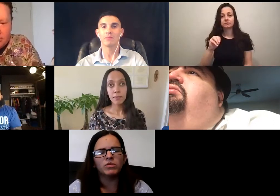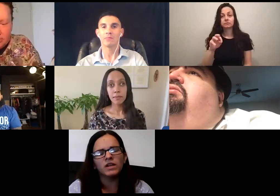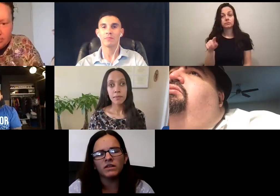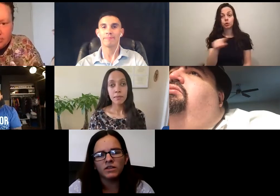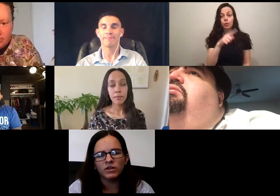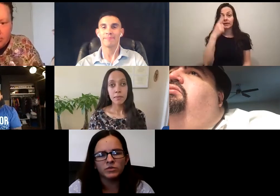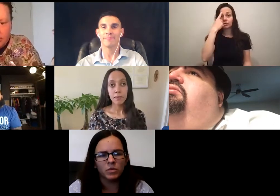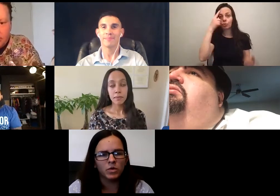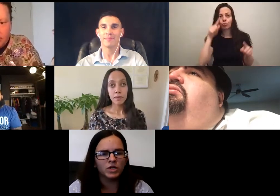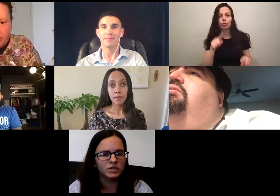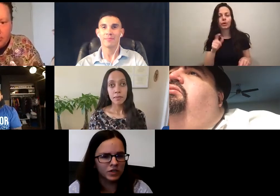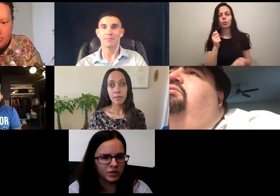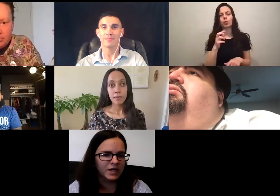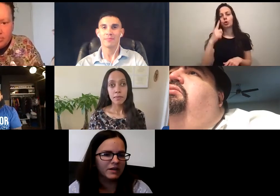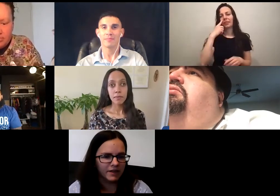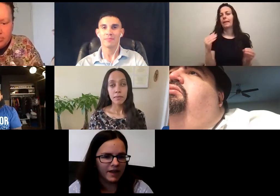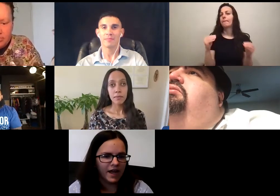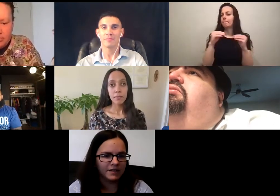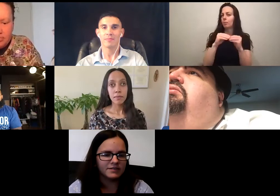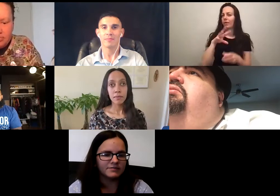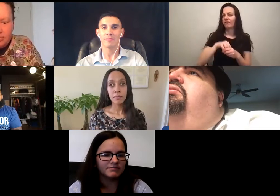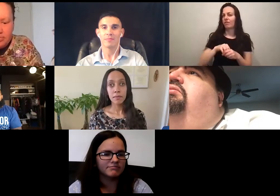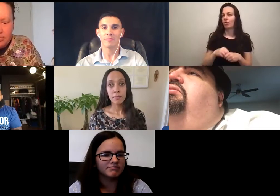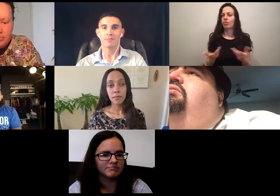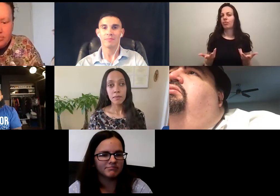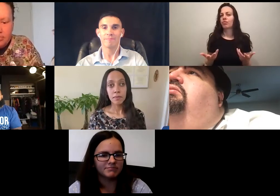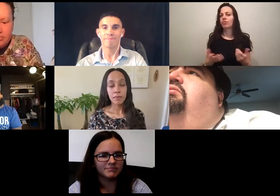do you think that there's more to it than that?